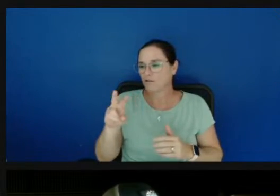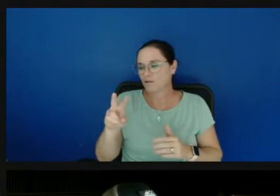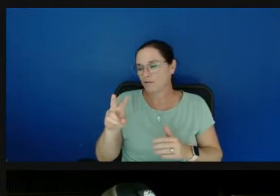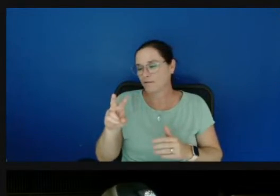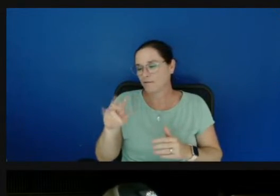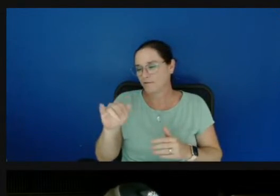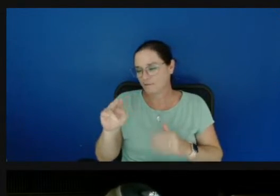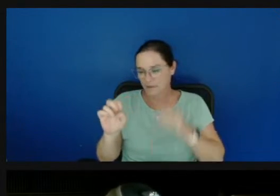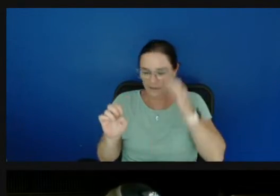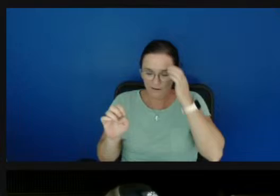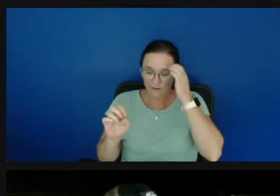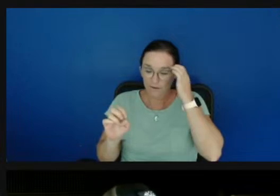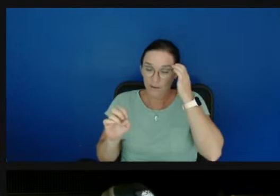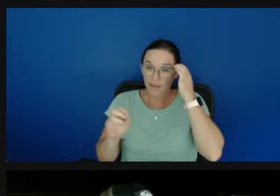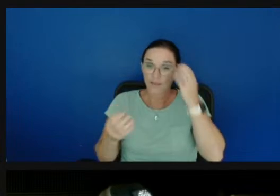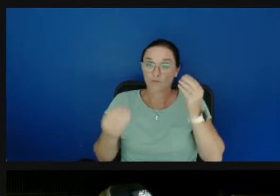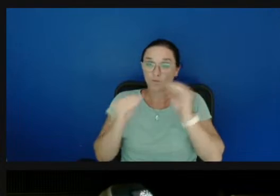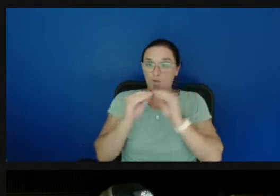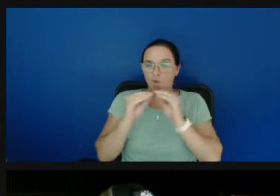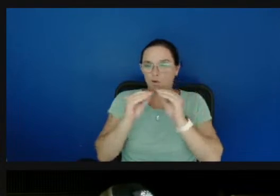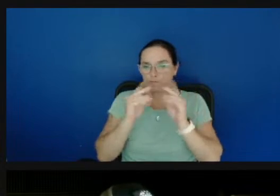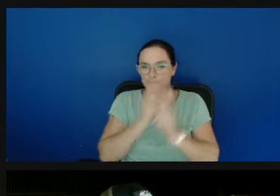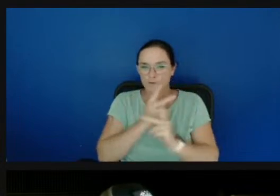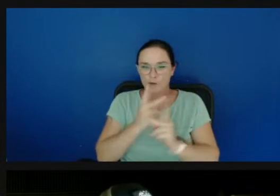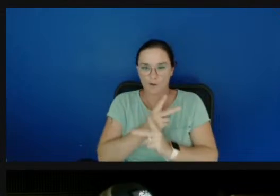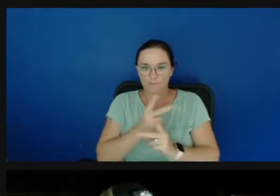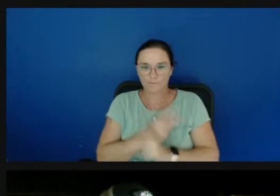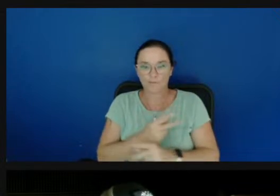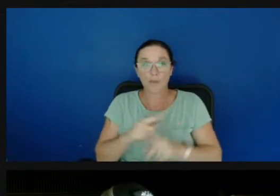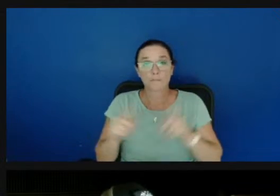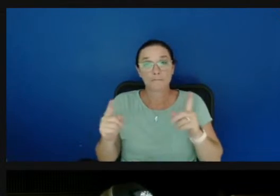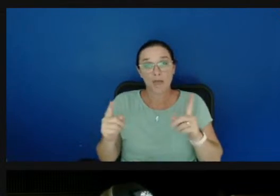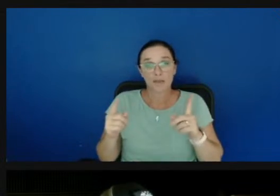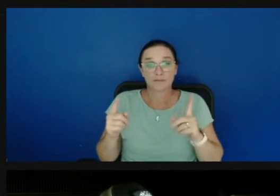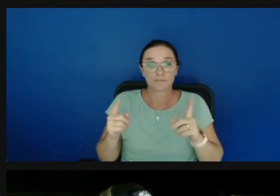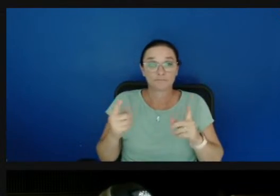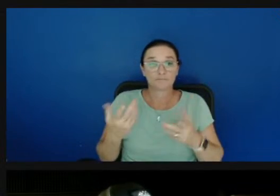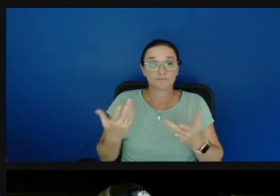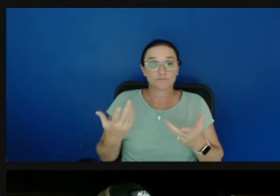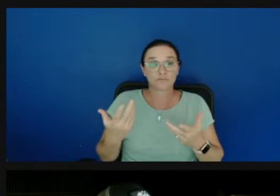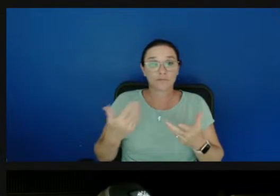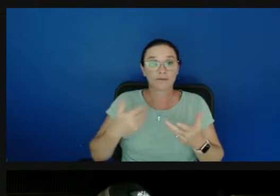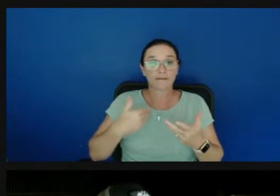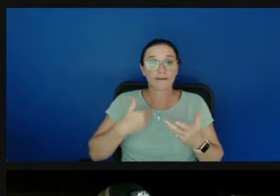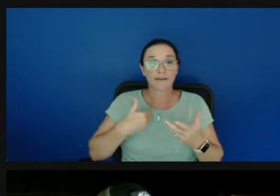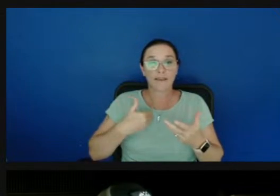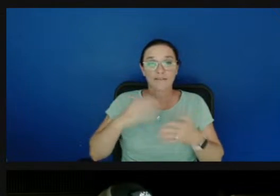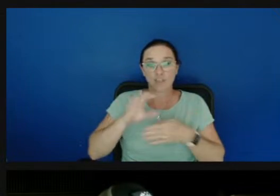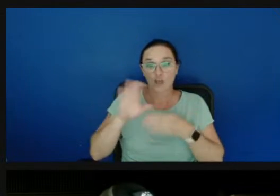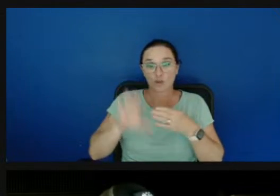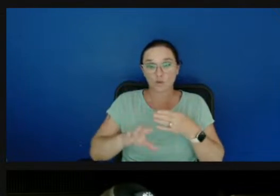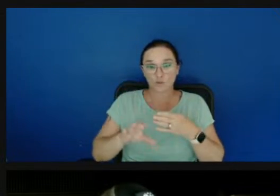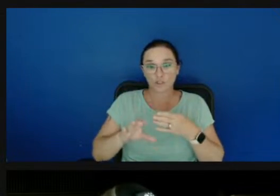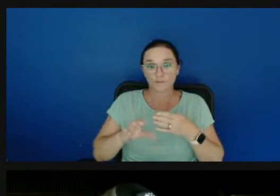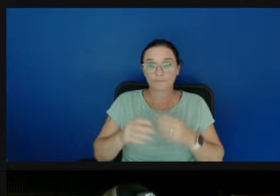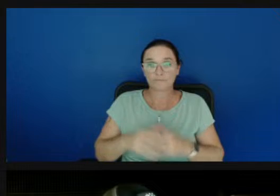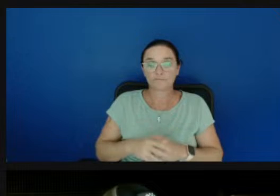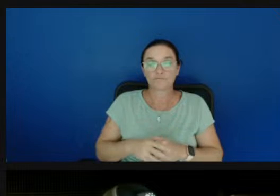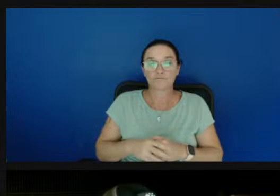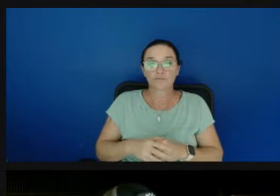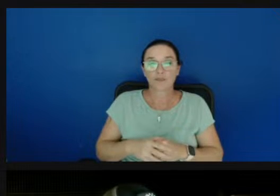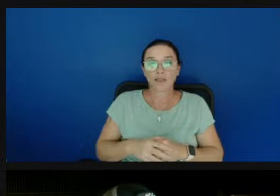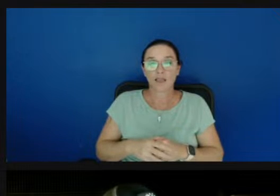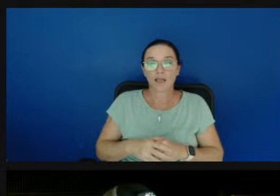there is more to untangle there, but ultimately, here is the conclusion of that. The